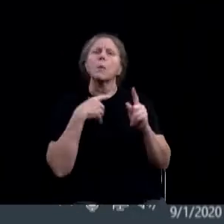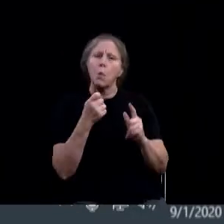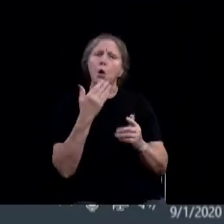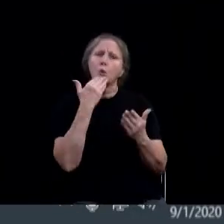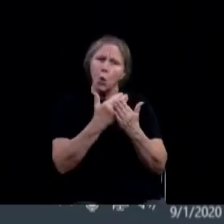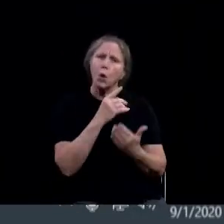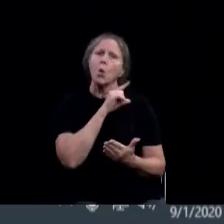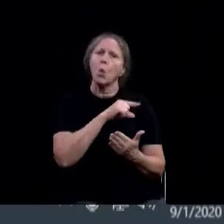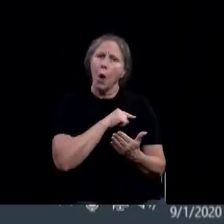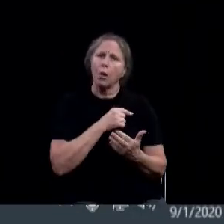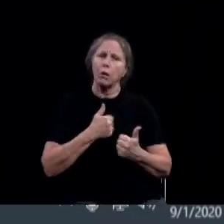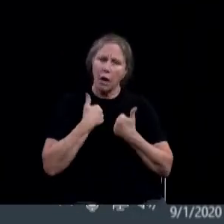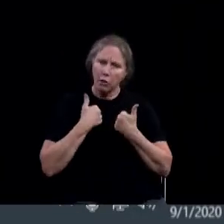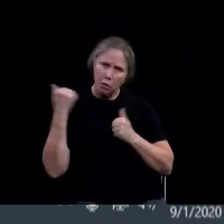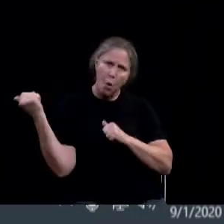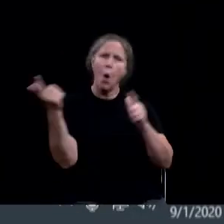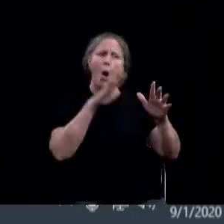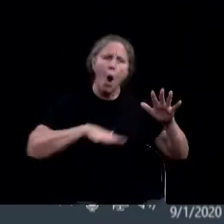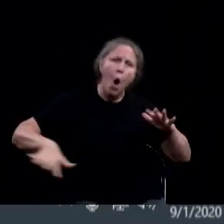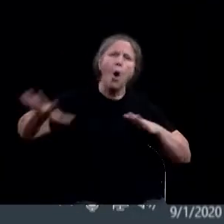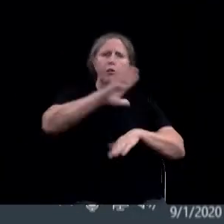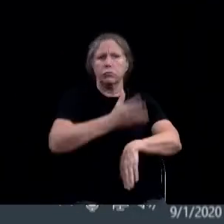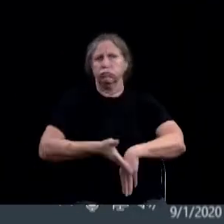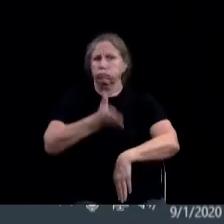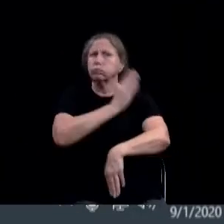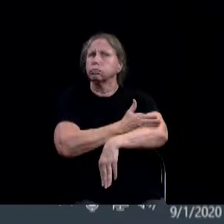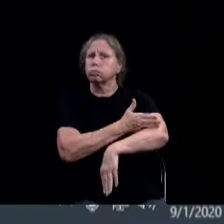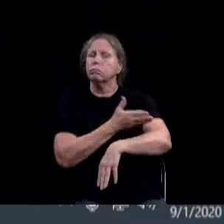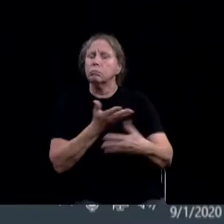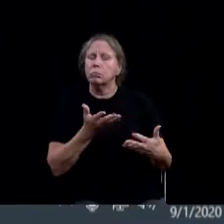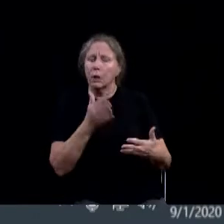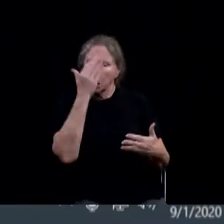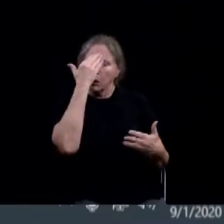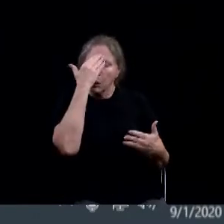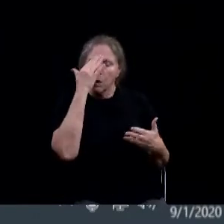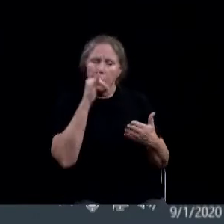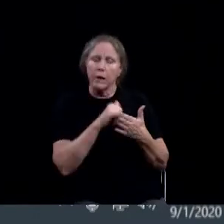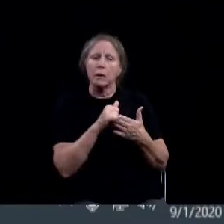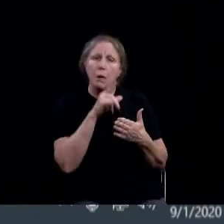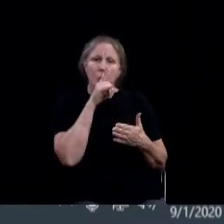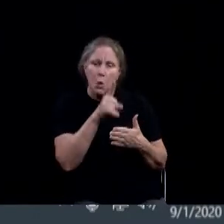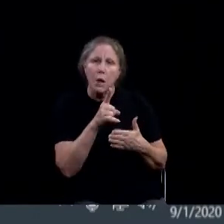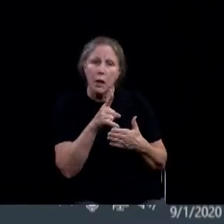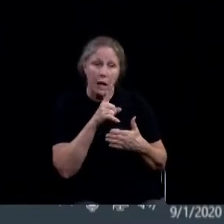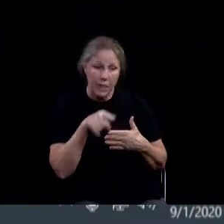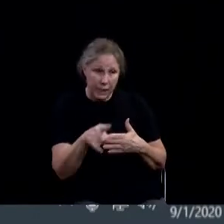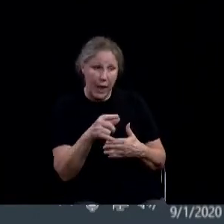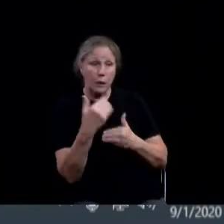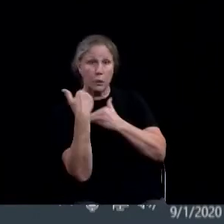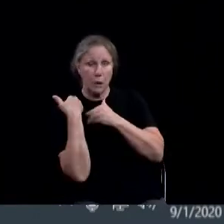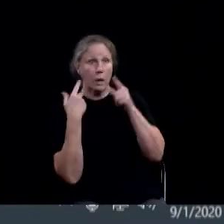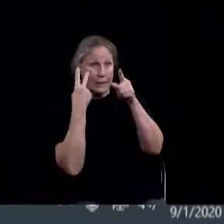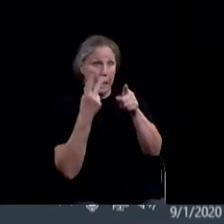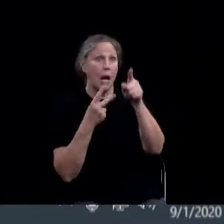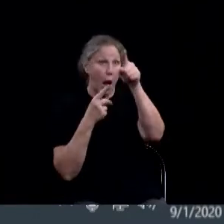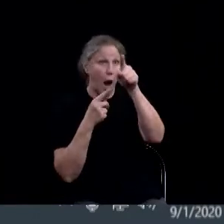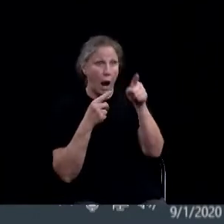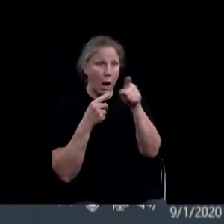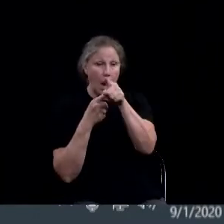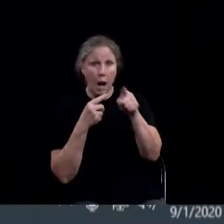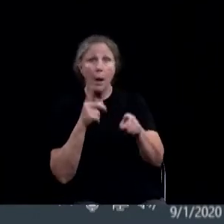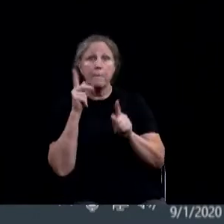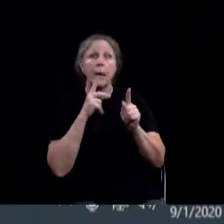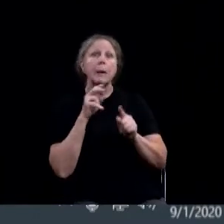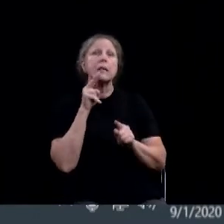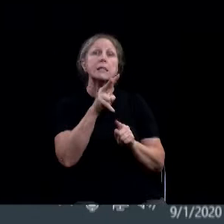that, it's really, really good to have the accountability of having a public place where people can see the amount of cases that there